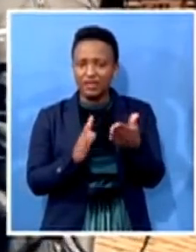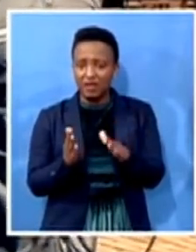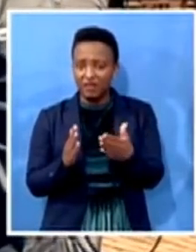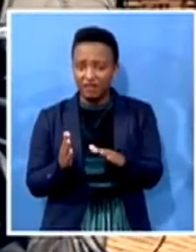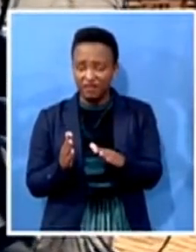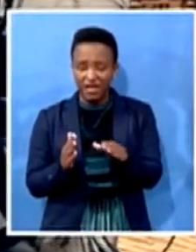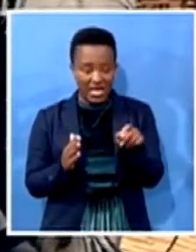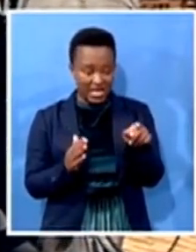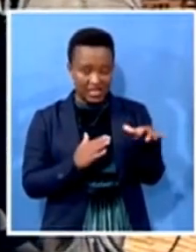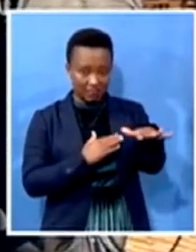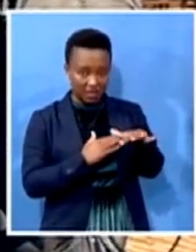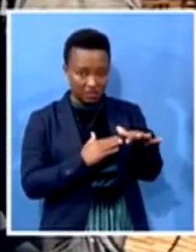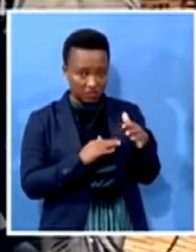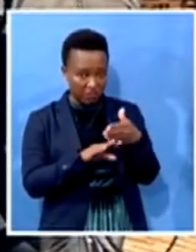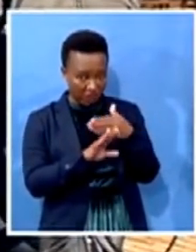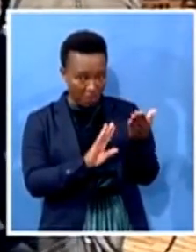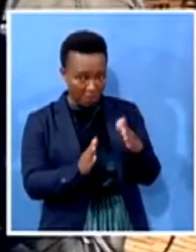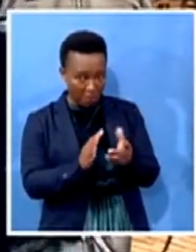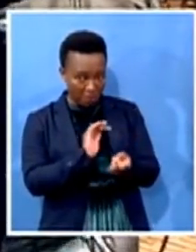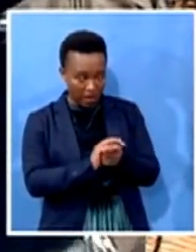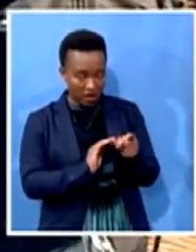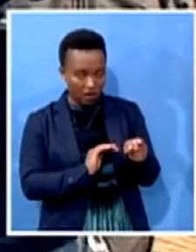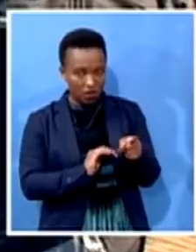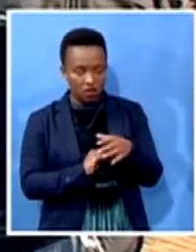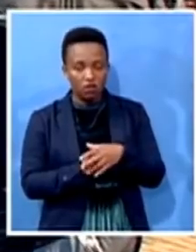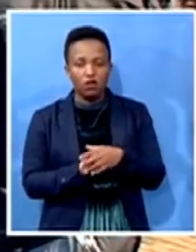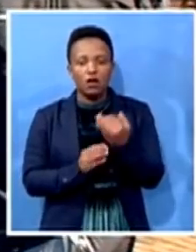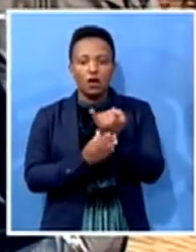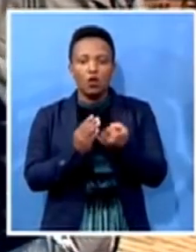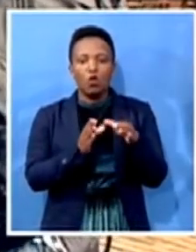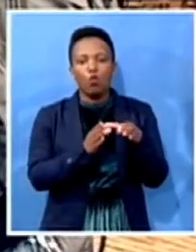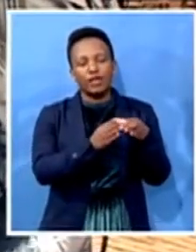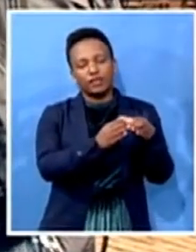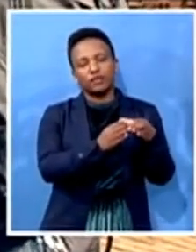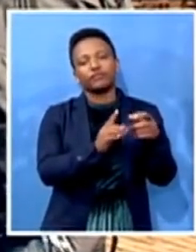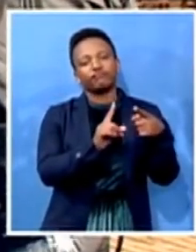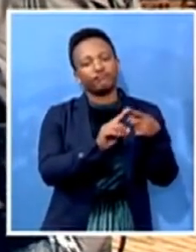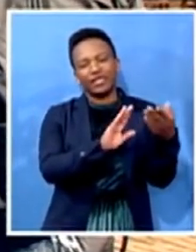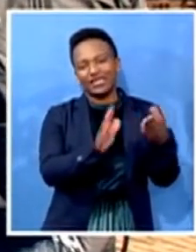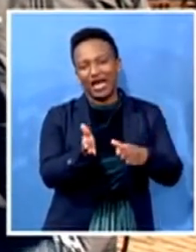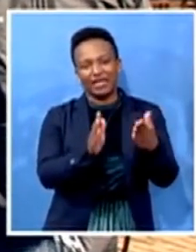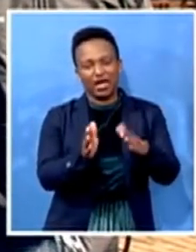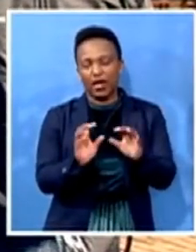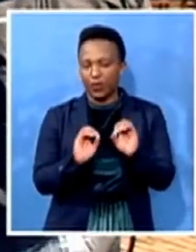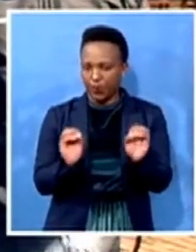in the facilities of quarantine. That's the first one. I think let's also dispel, I think it's a rumor.